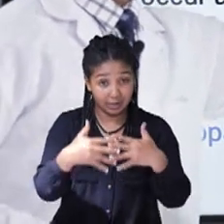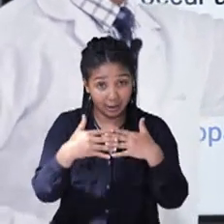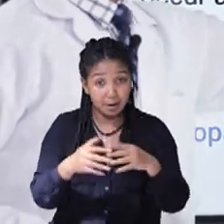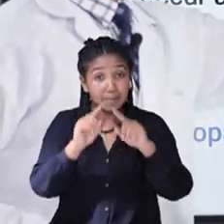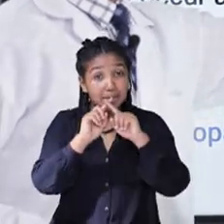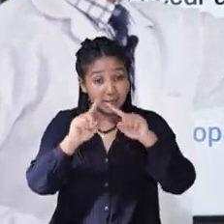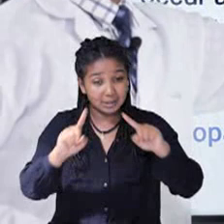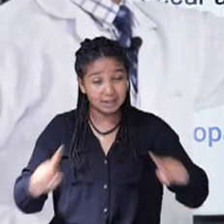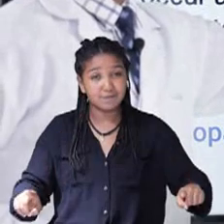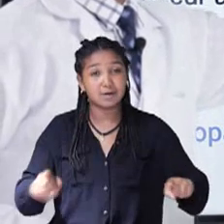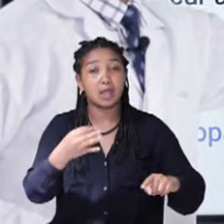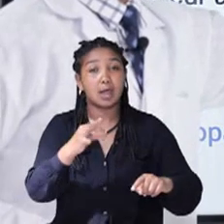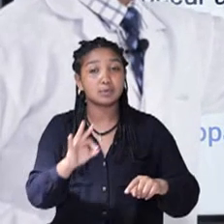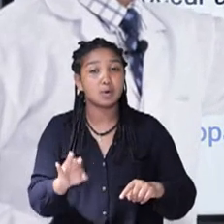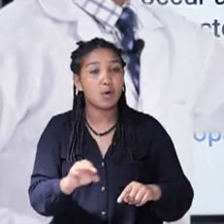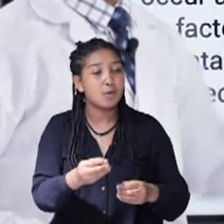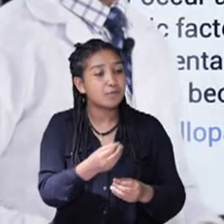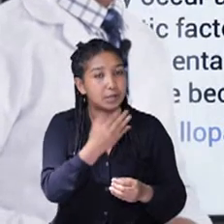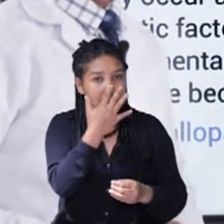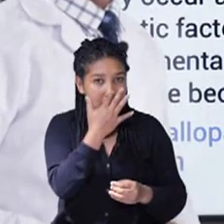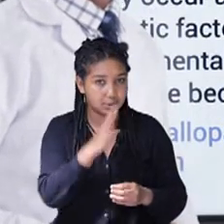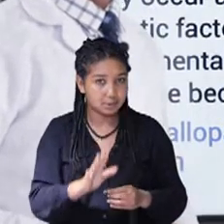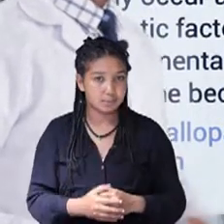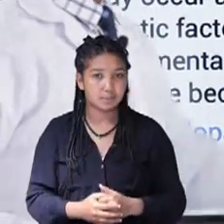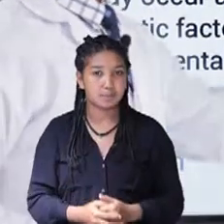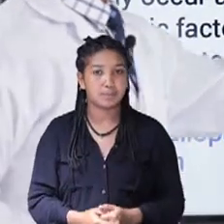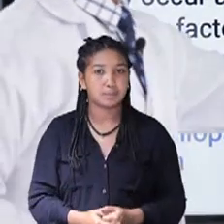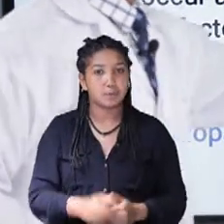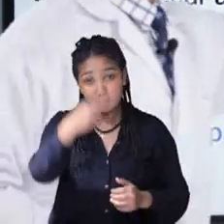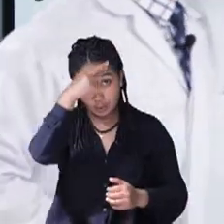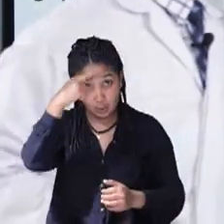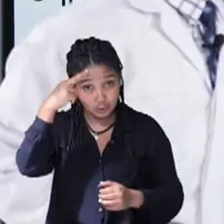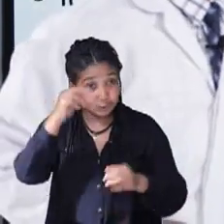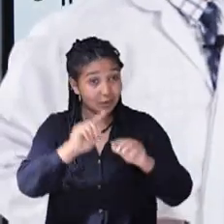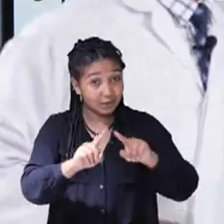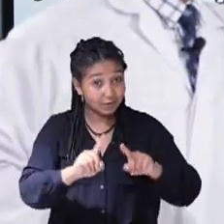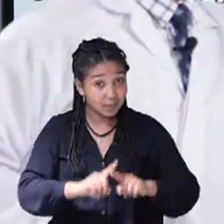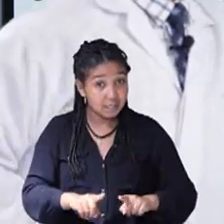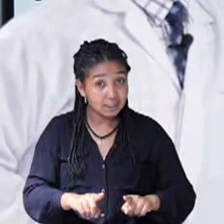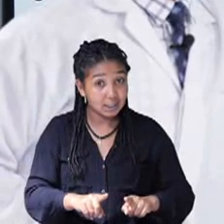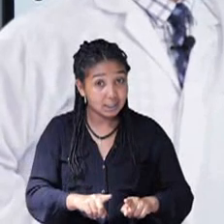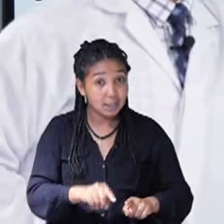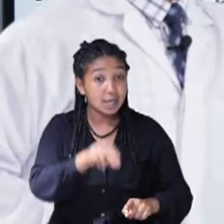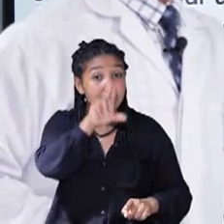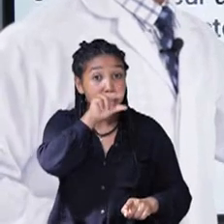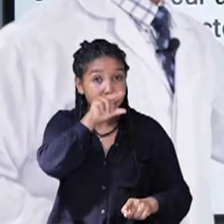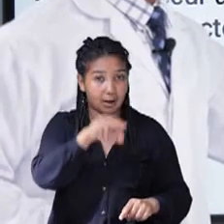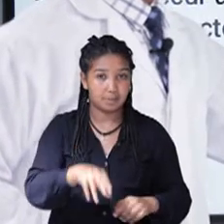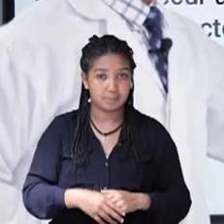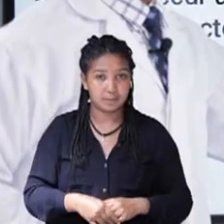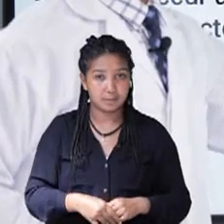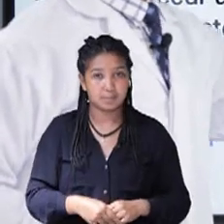material, but different types of feeding habits. Because of the difference in their beak